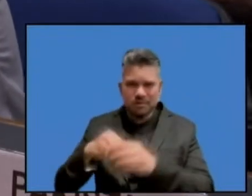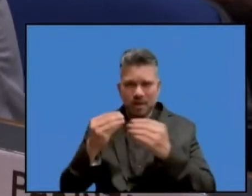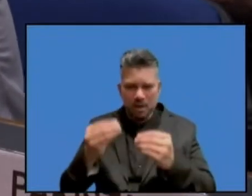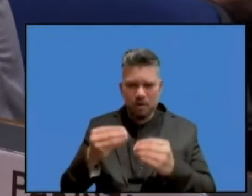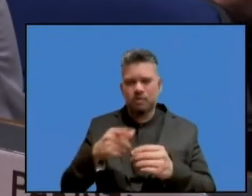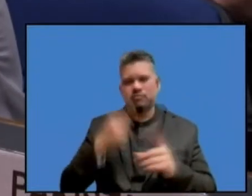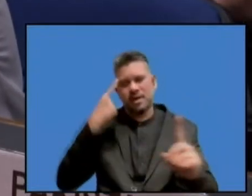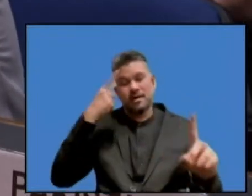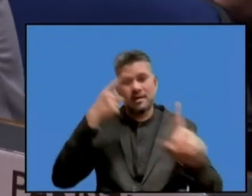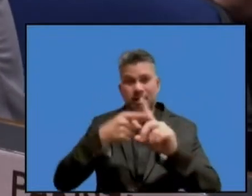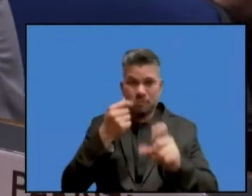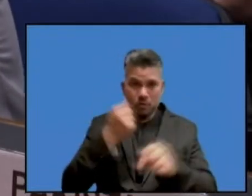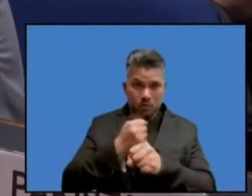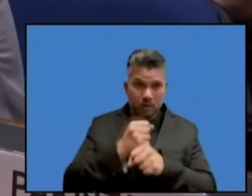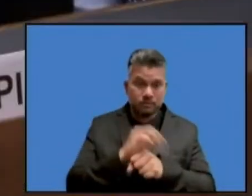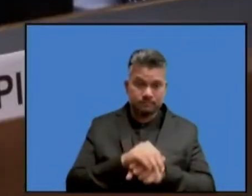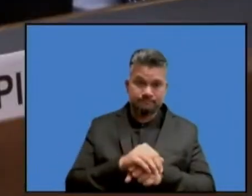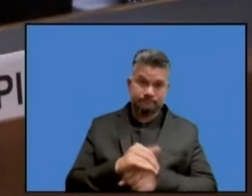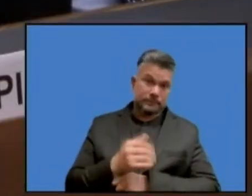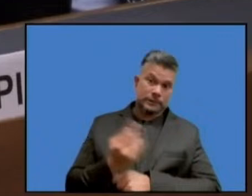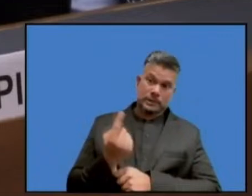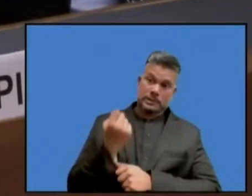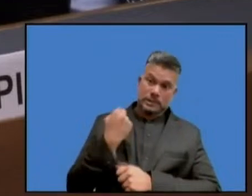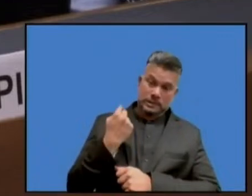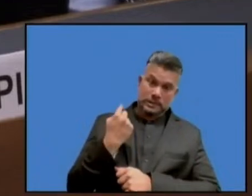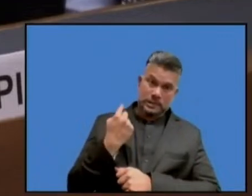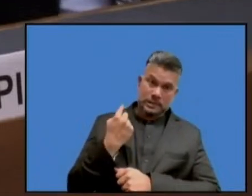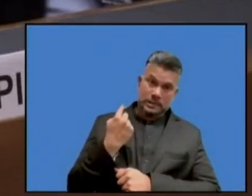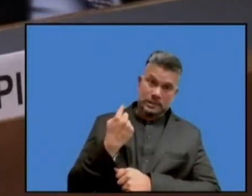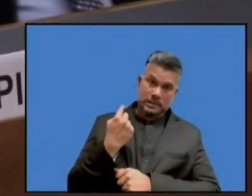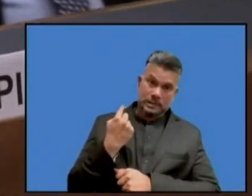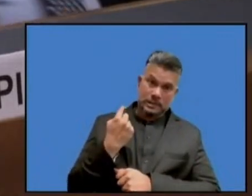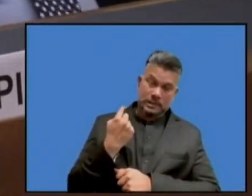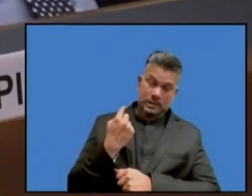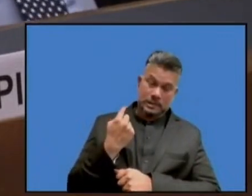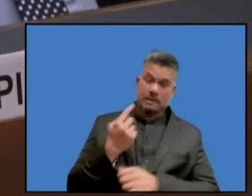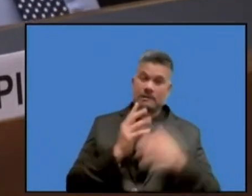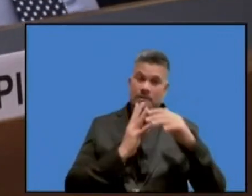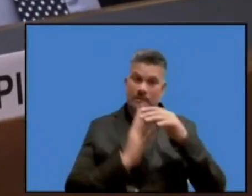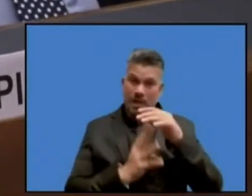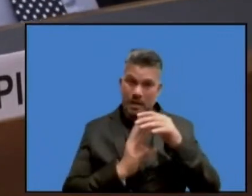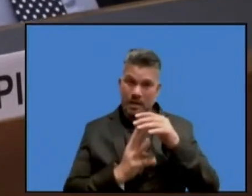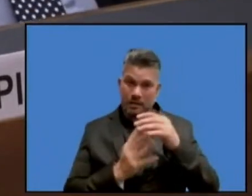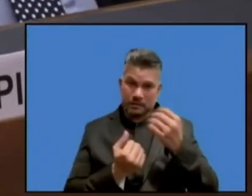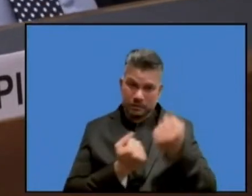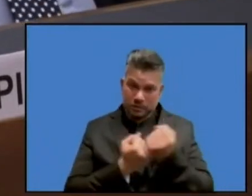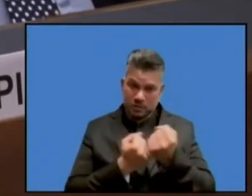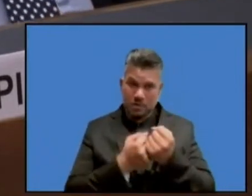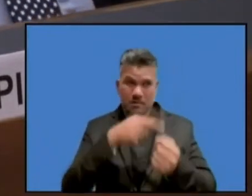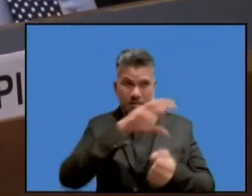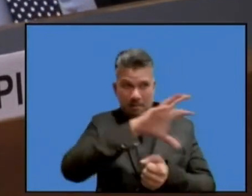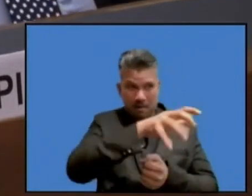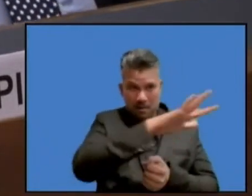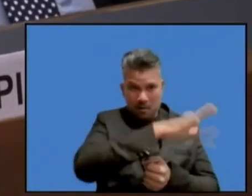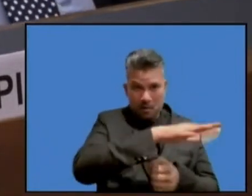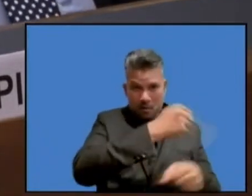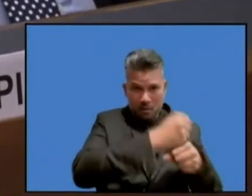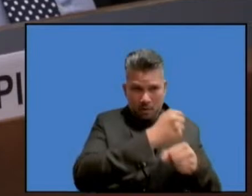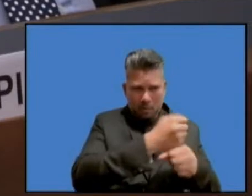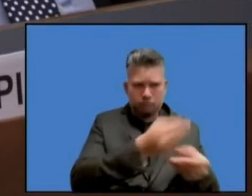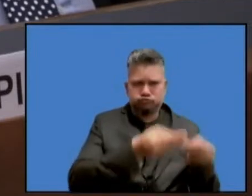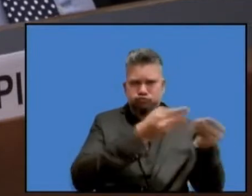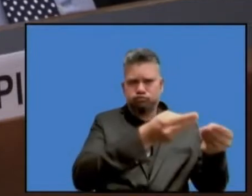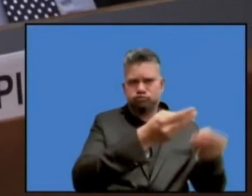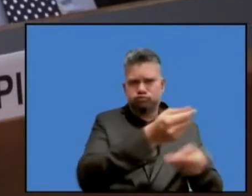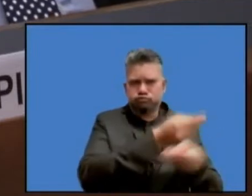As raised yesterday and just today, migrants support the economies of recipient countries by providing skilled labor.